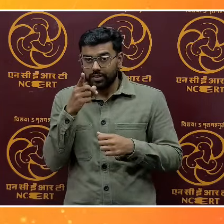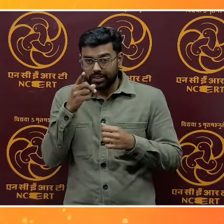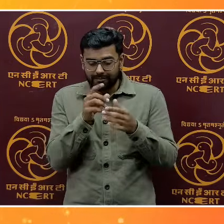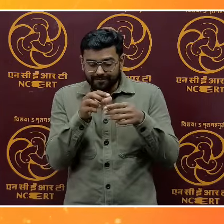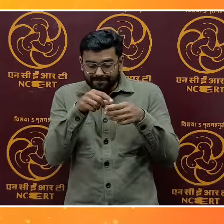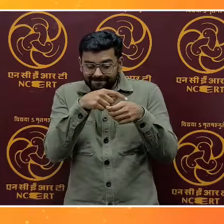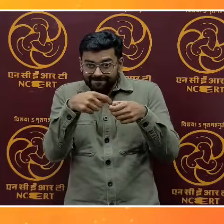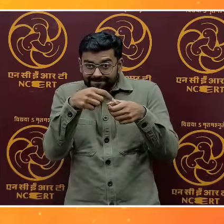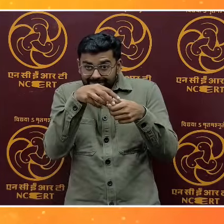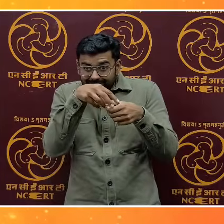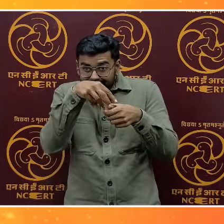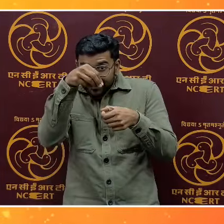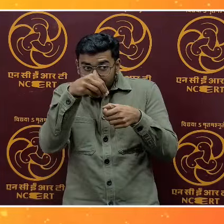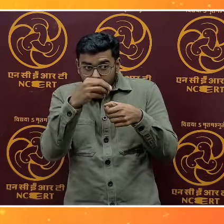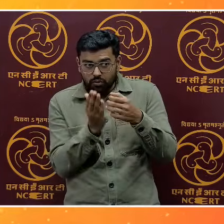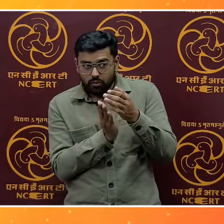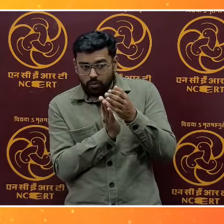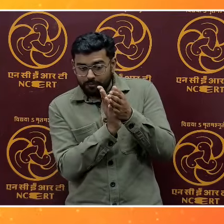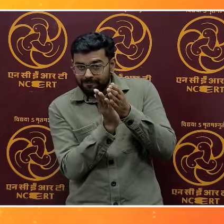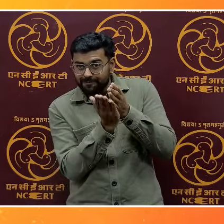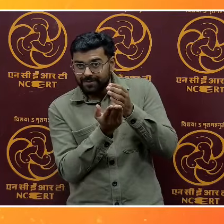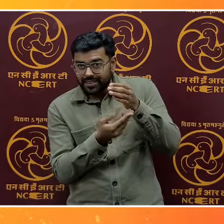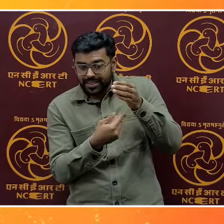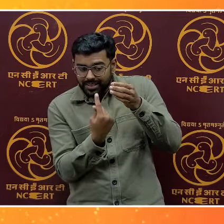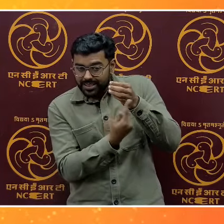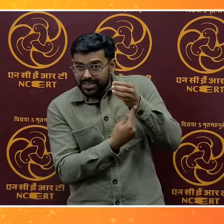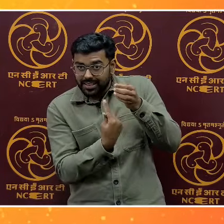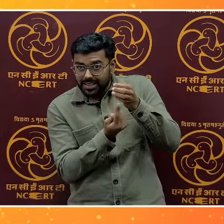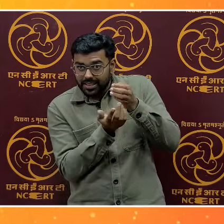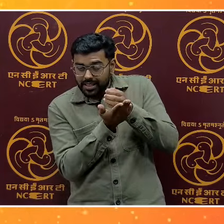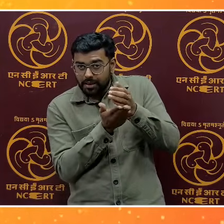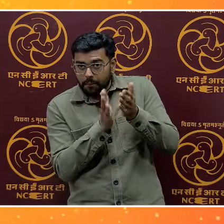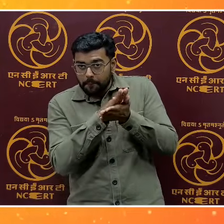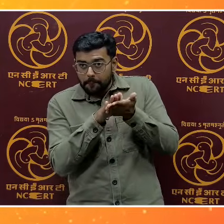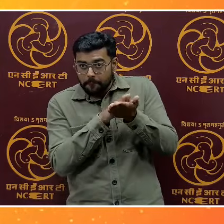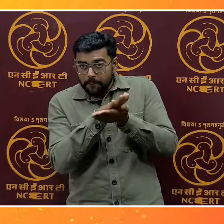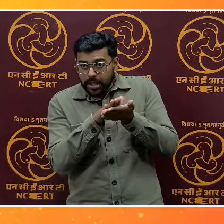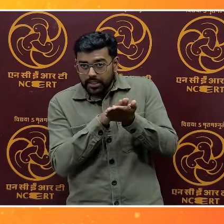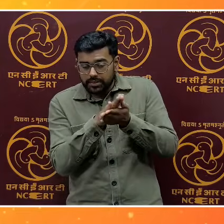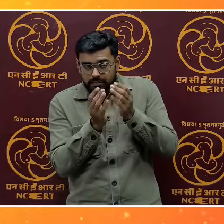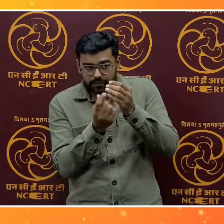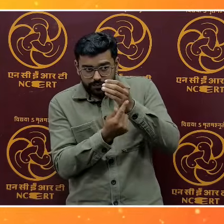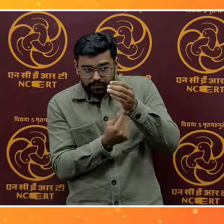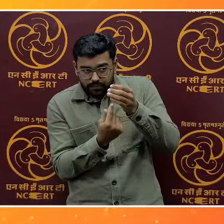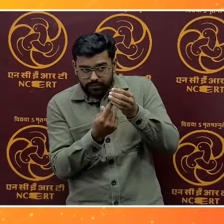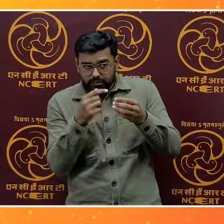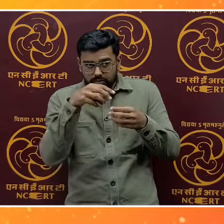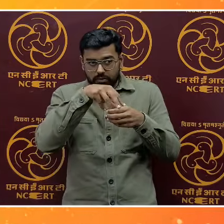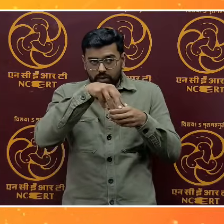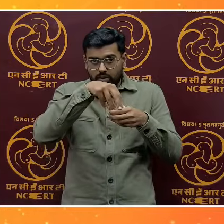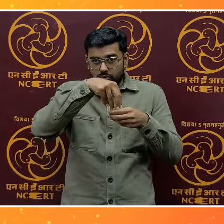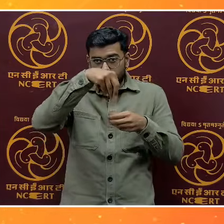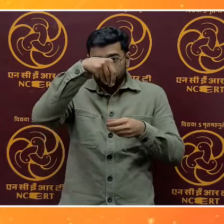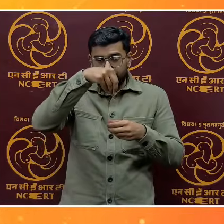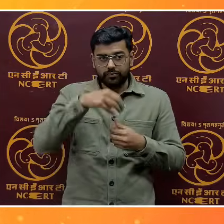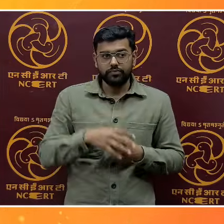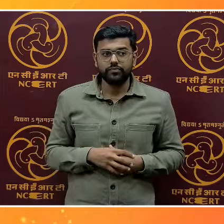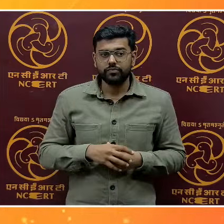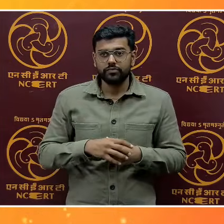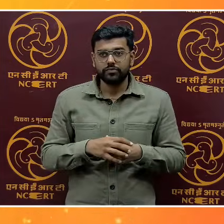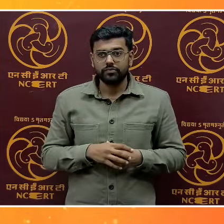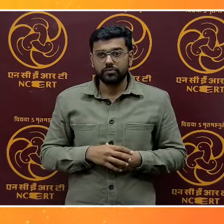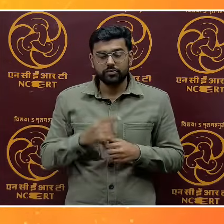surface and a plane surface. As you can see, this is a plane circular surface and this is a curved surface.